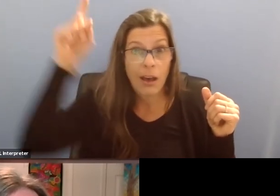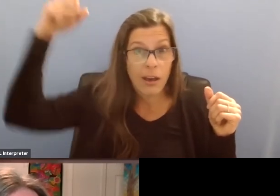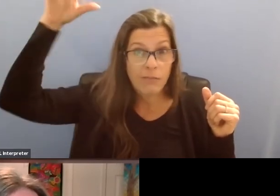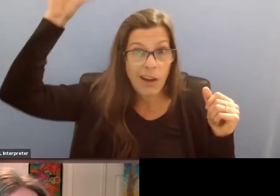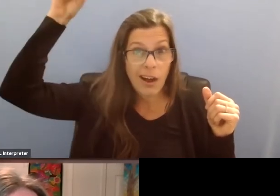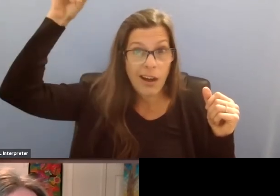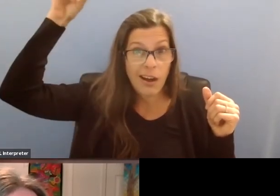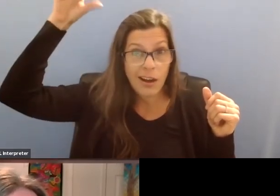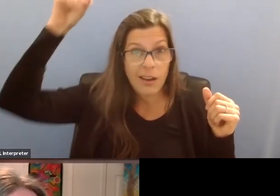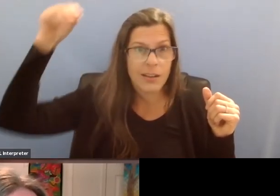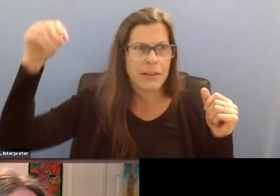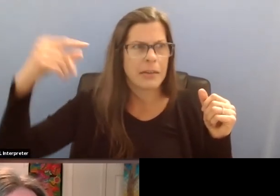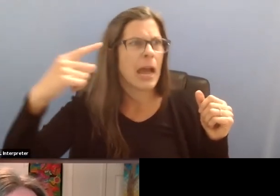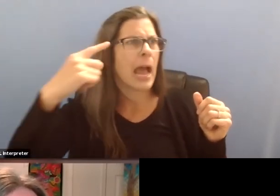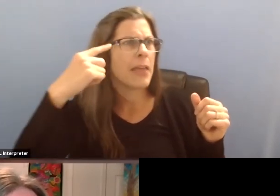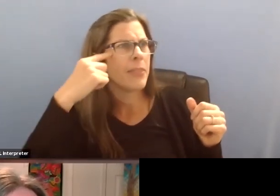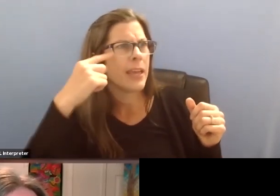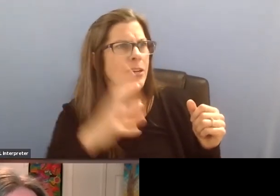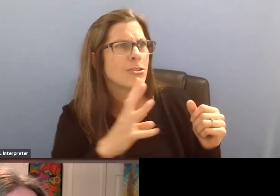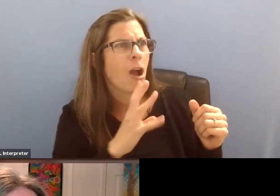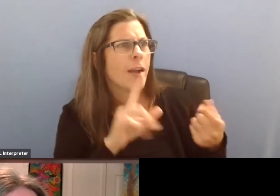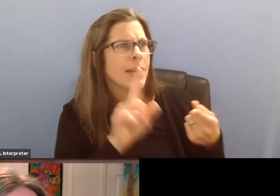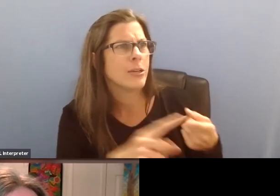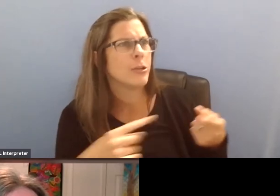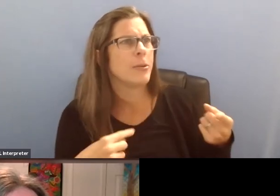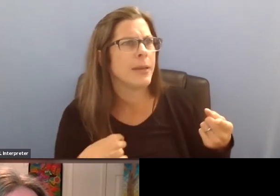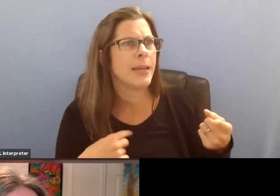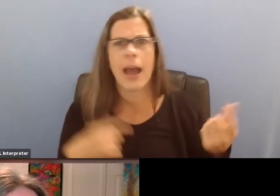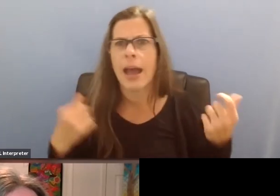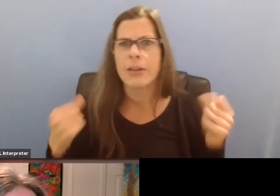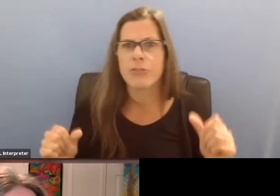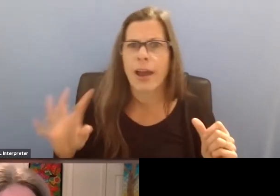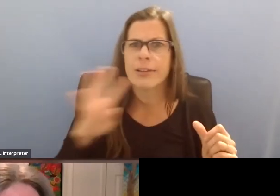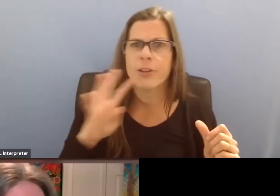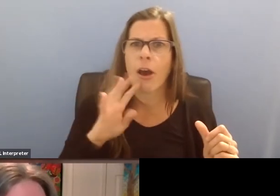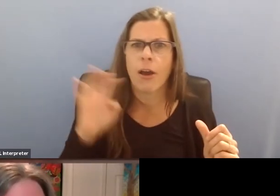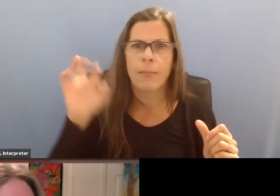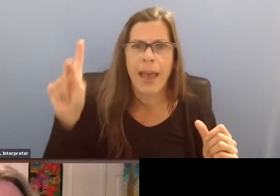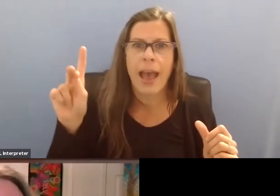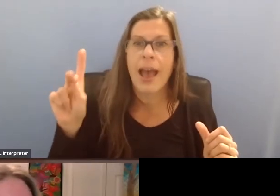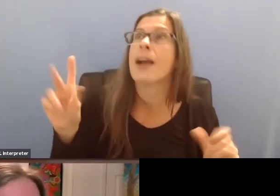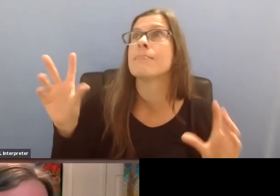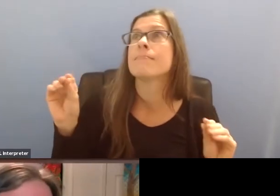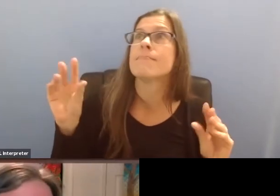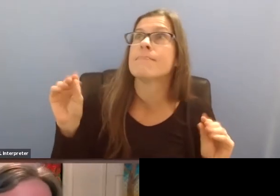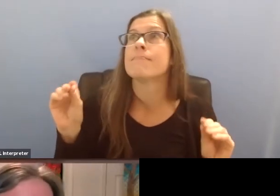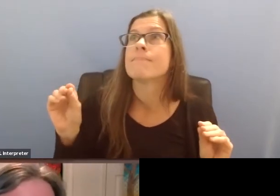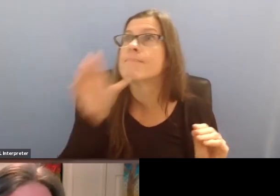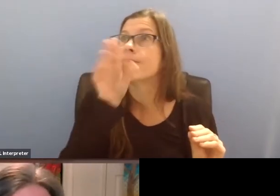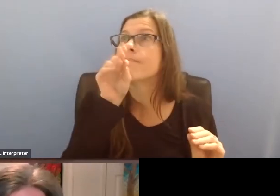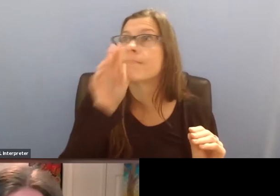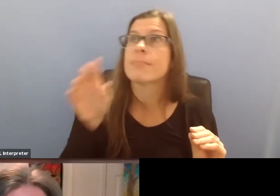telepathically talk back to it. But I don't know if it ever gets that or not. But I love it. I just absolutely love it.